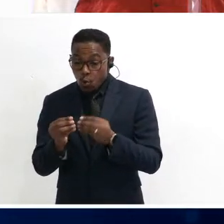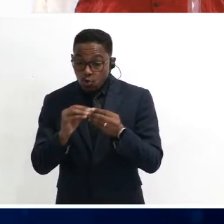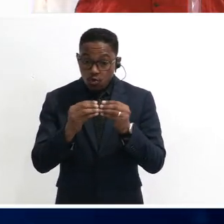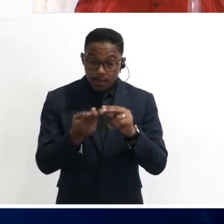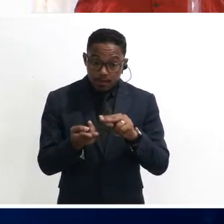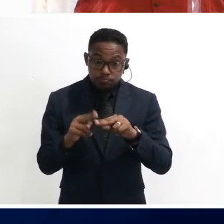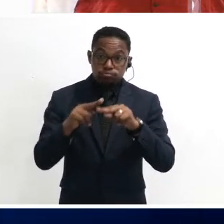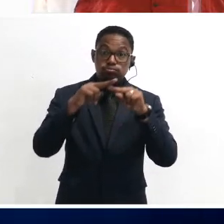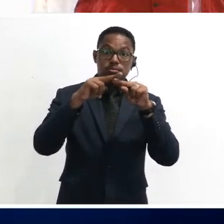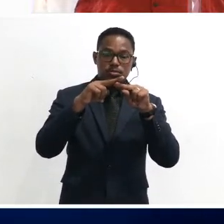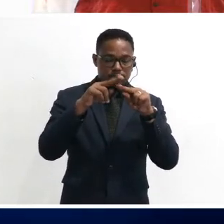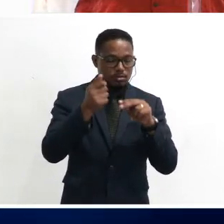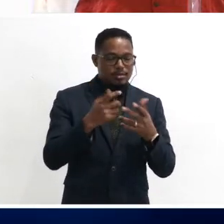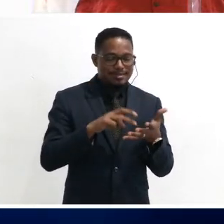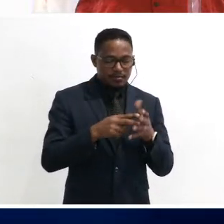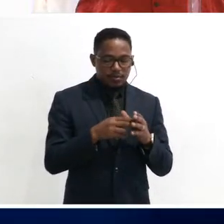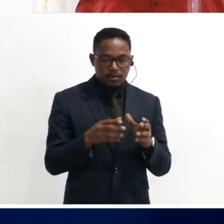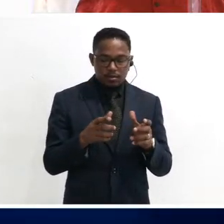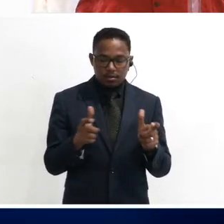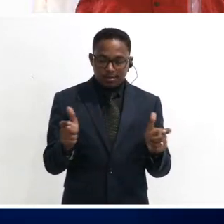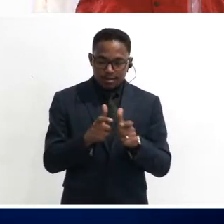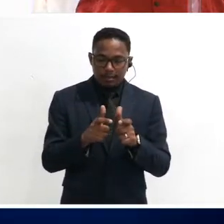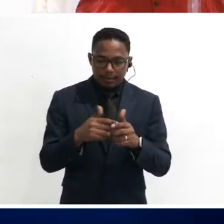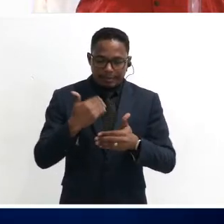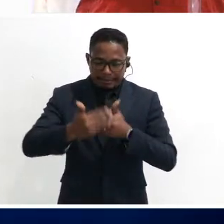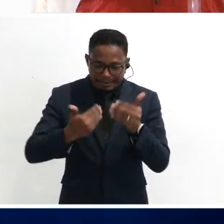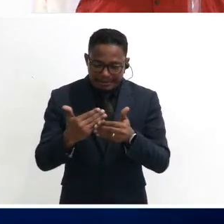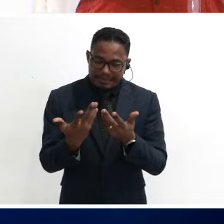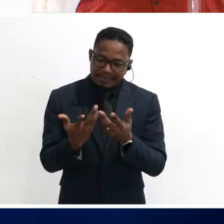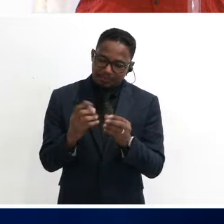complex to meet that density requirement.